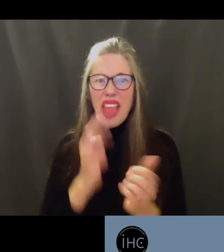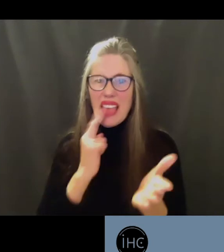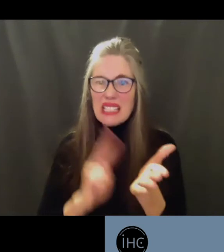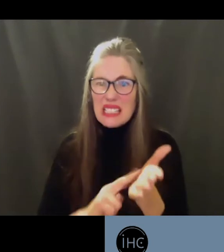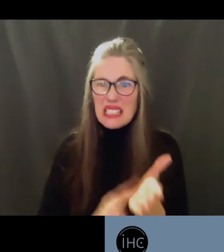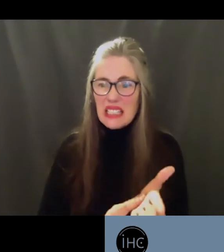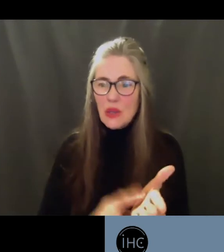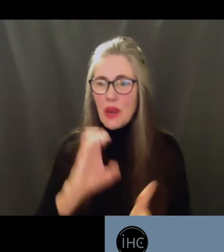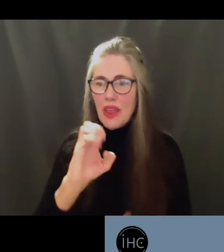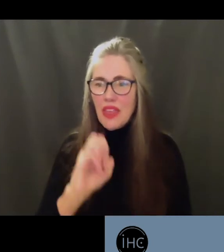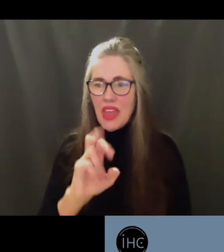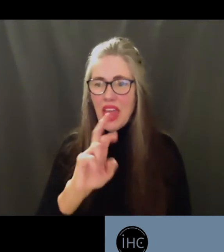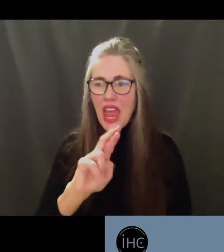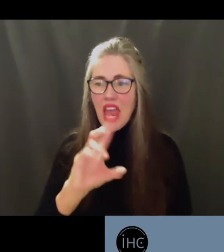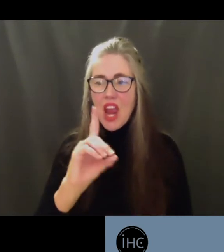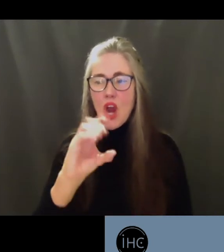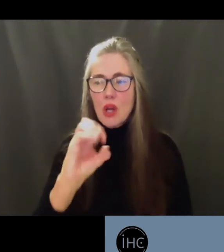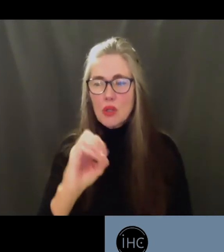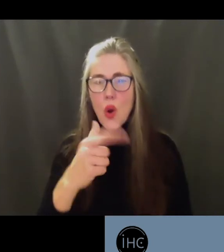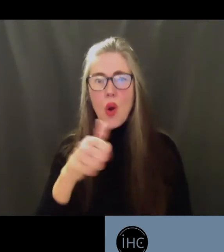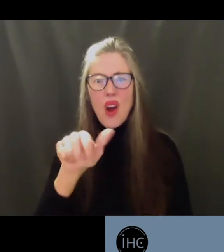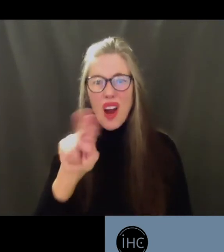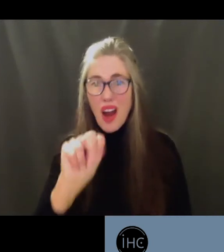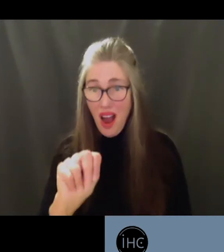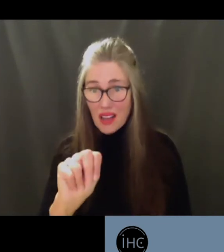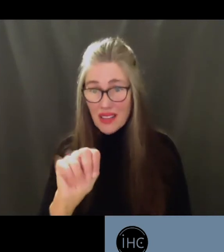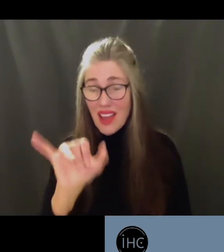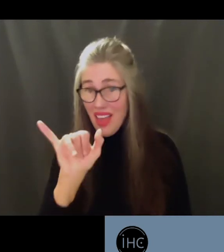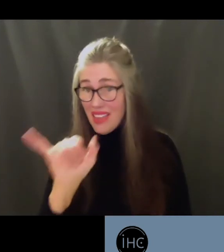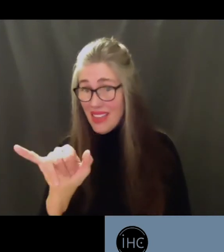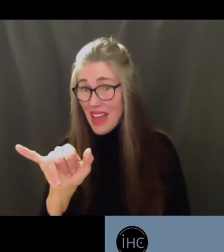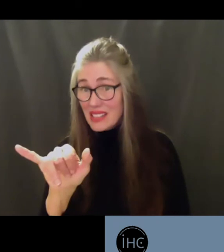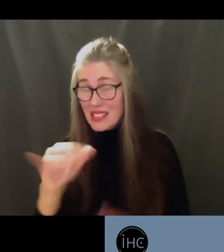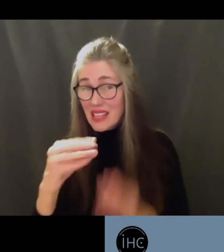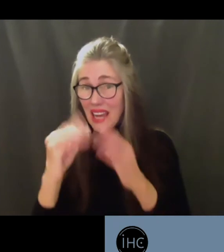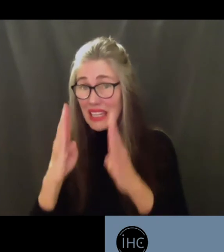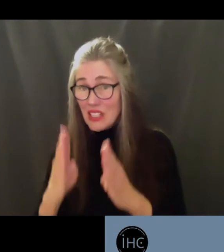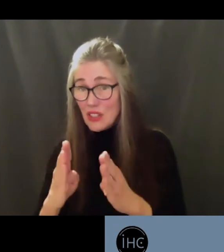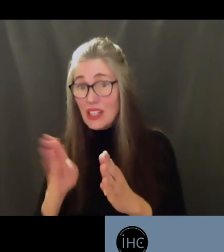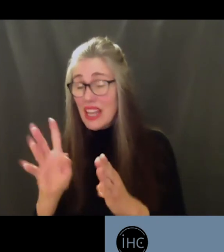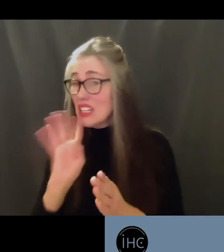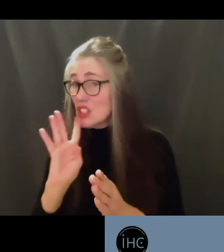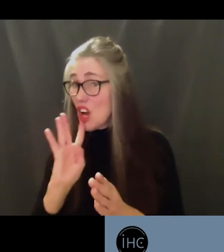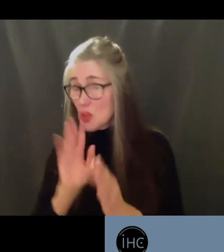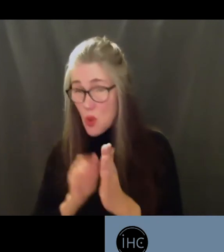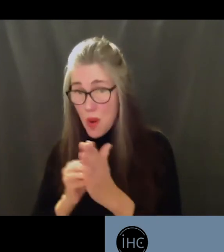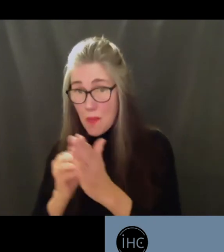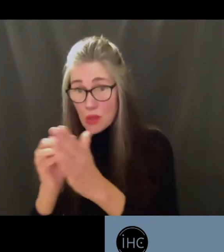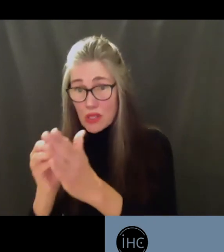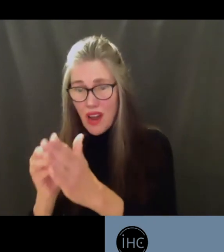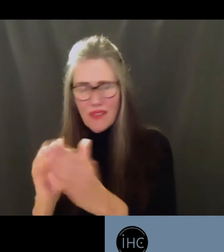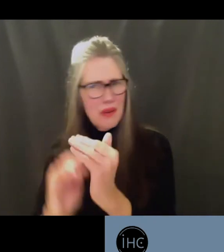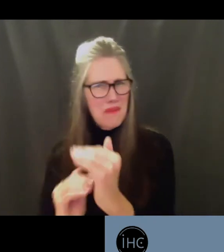Erdogan, who's very important, doesn't get enough play. Erdogan was the leader he talked to the most. This goes way beyond